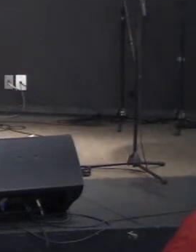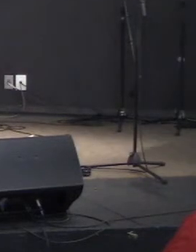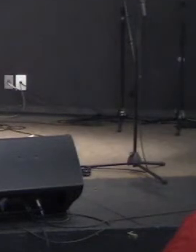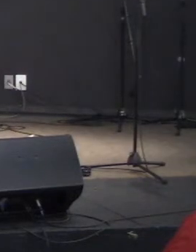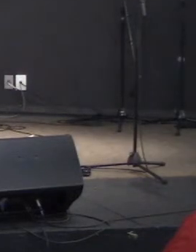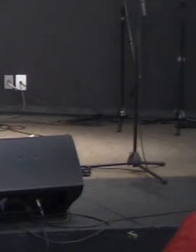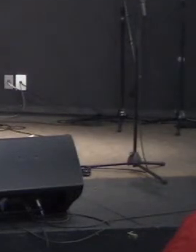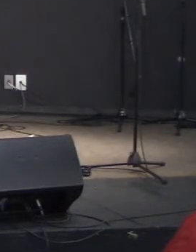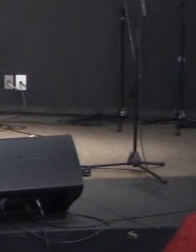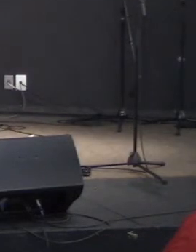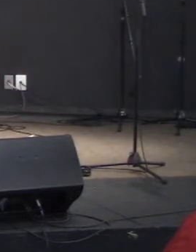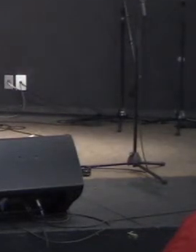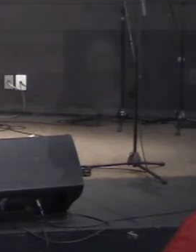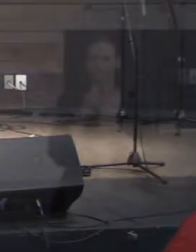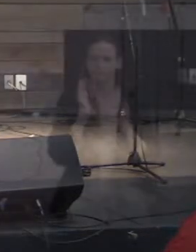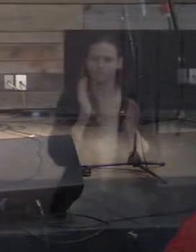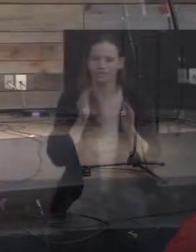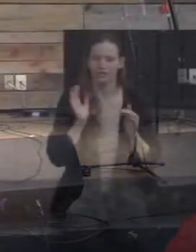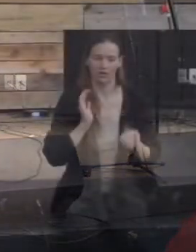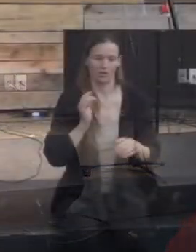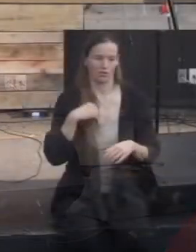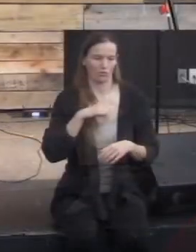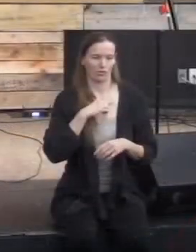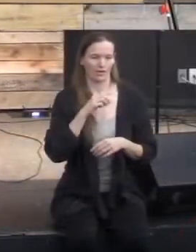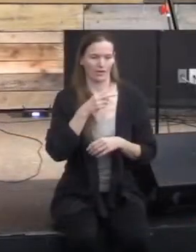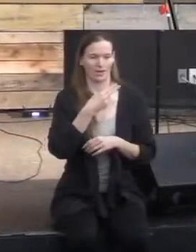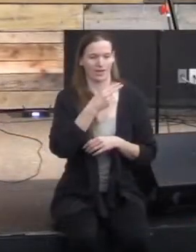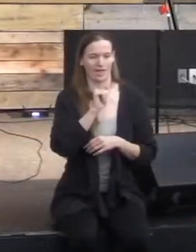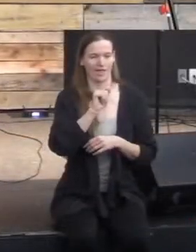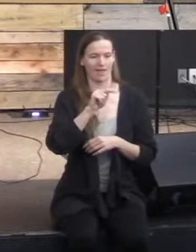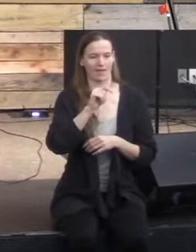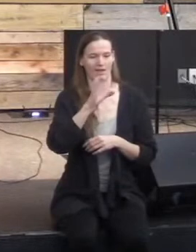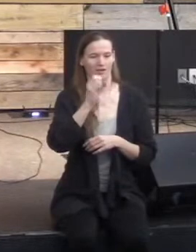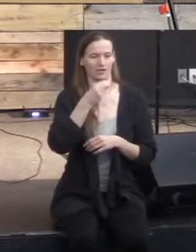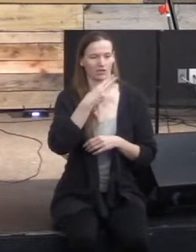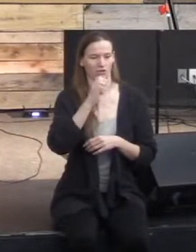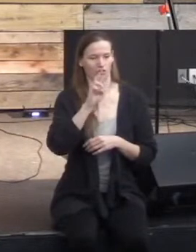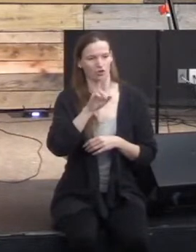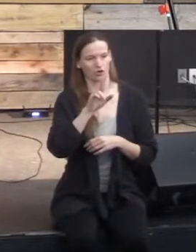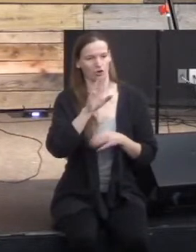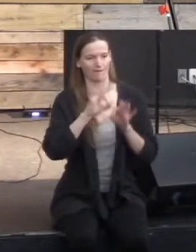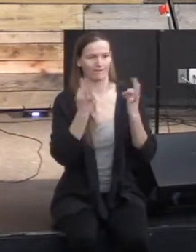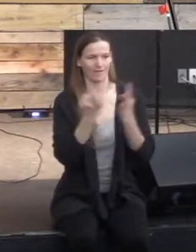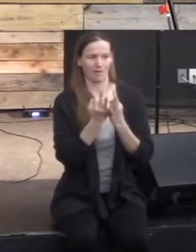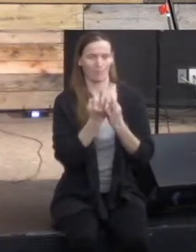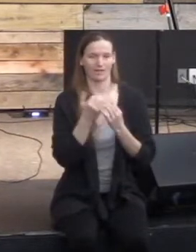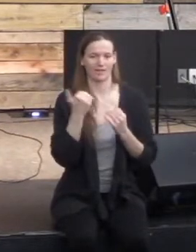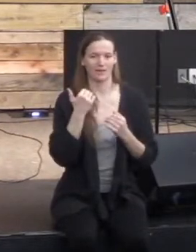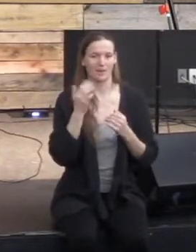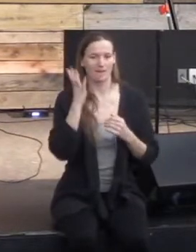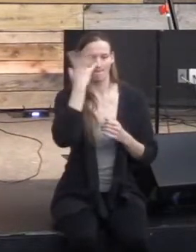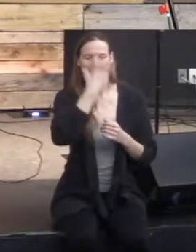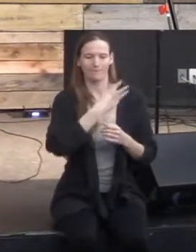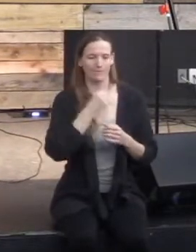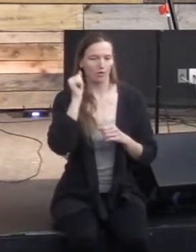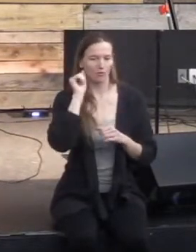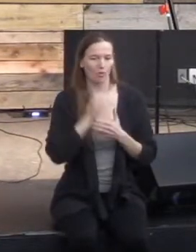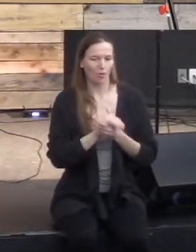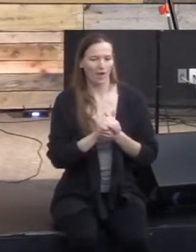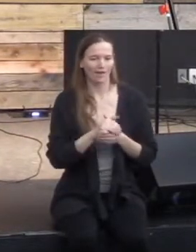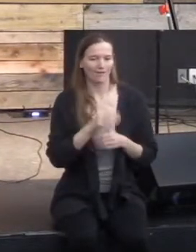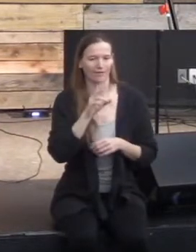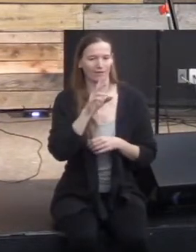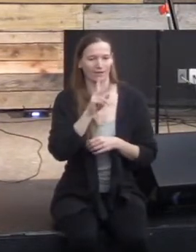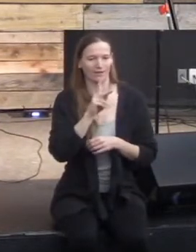Today, I'd like to introduce myself. We're the Hatcher family. This is my beautiful wife, Kathy. I'll let her introduce herself, and then